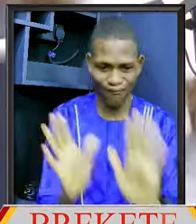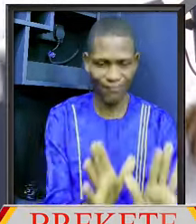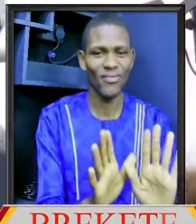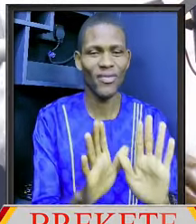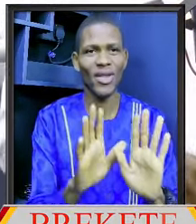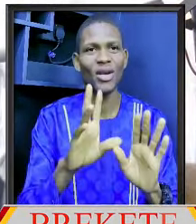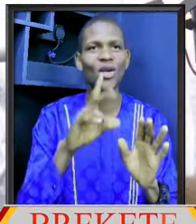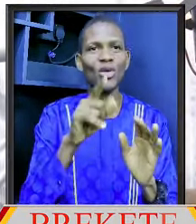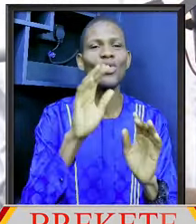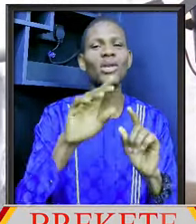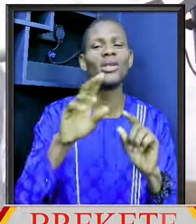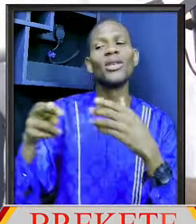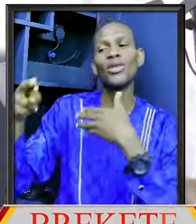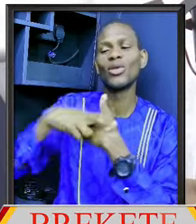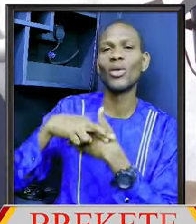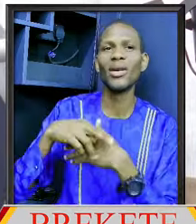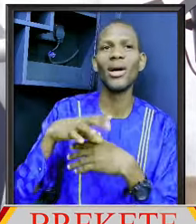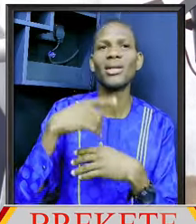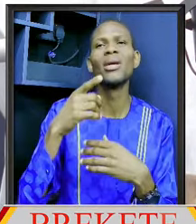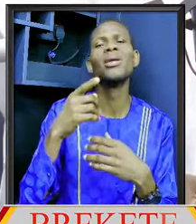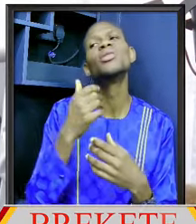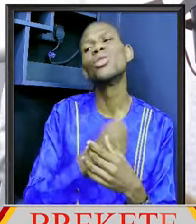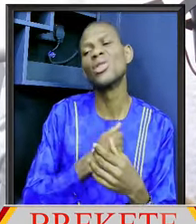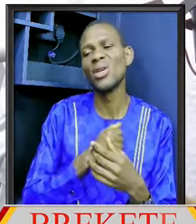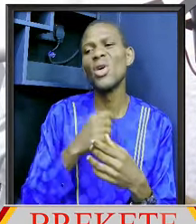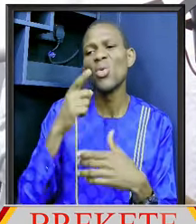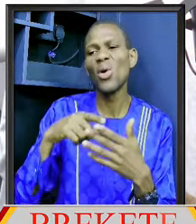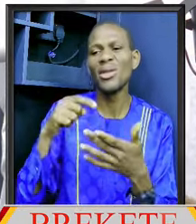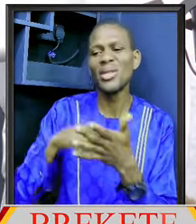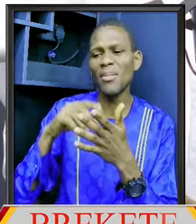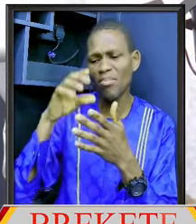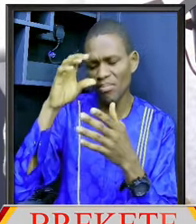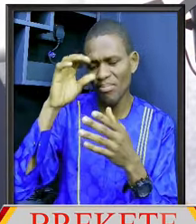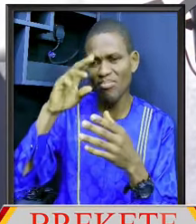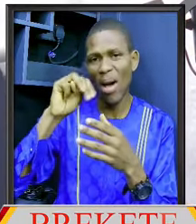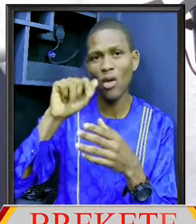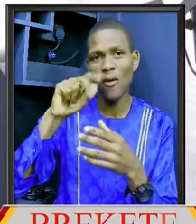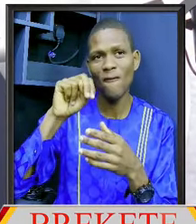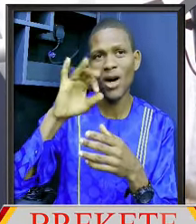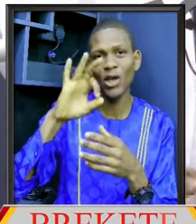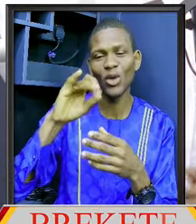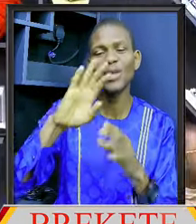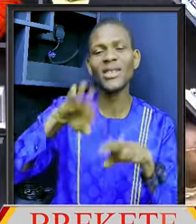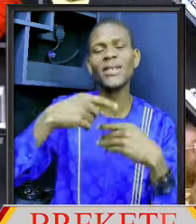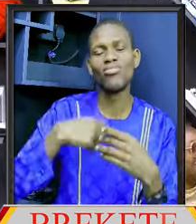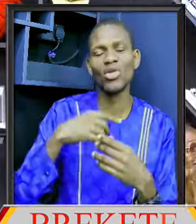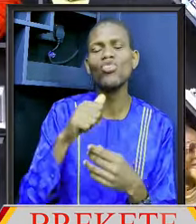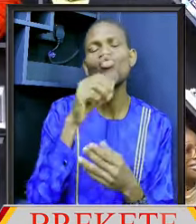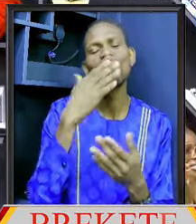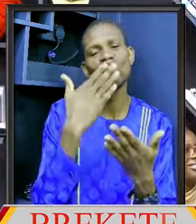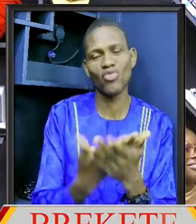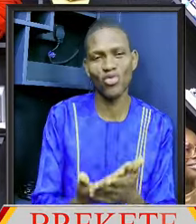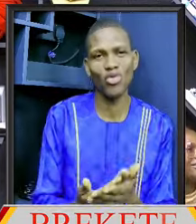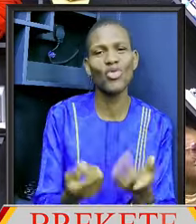Now you go return, come talk, say waiting the manufacturer give you, say no good. Yeah, make one a clap for them.